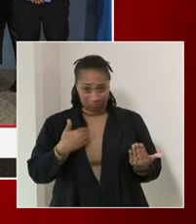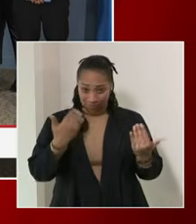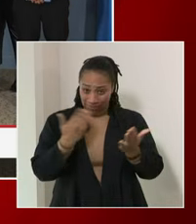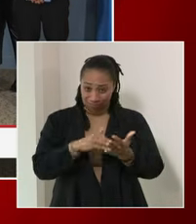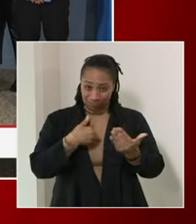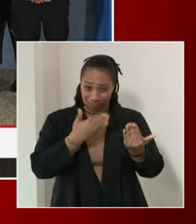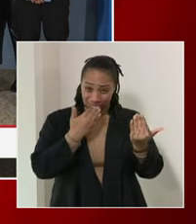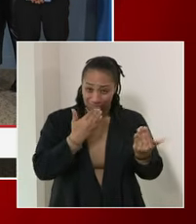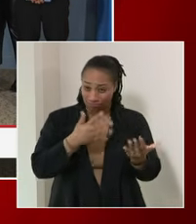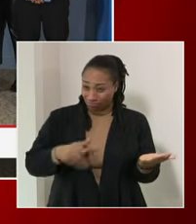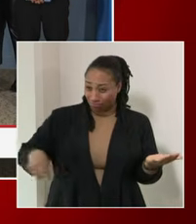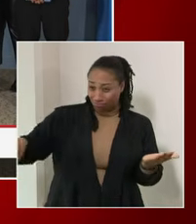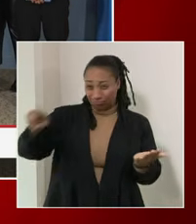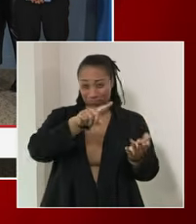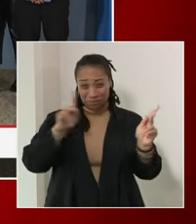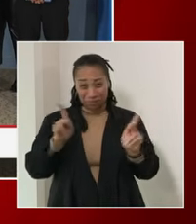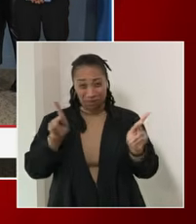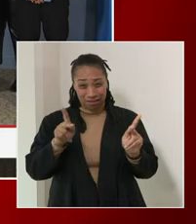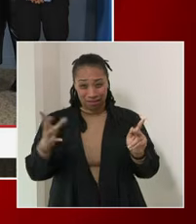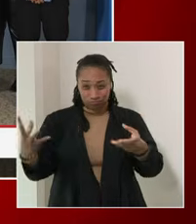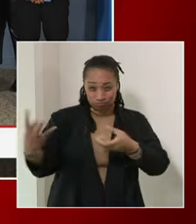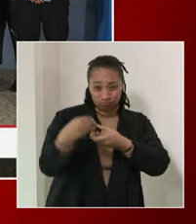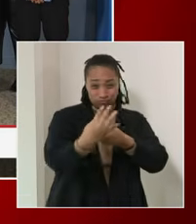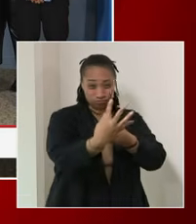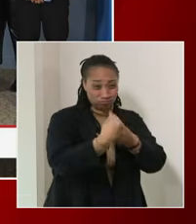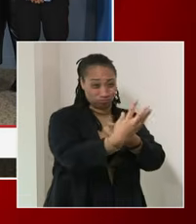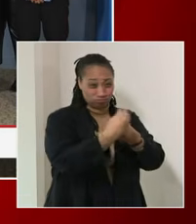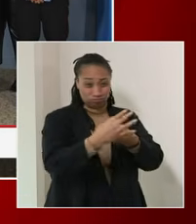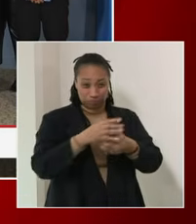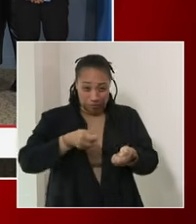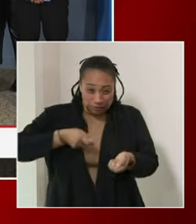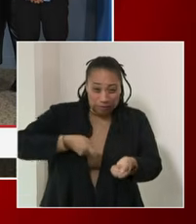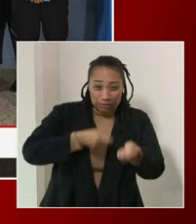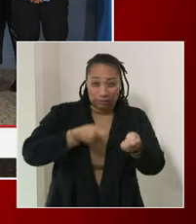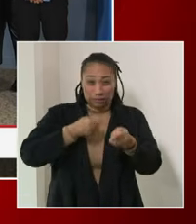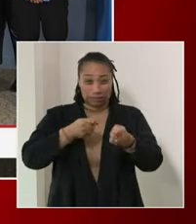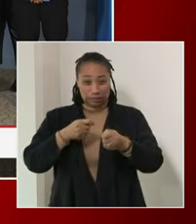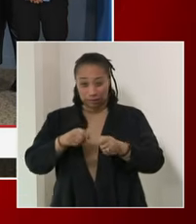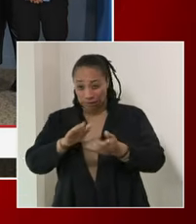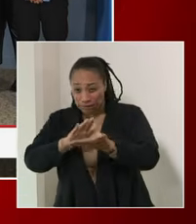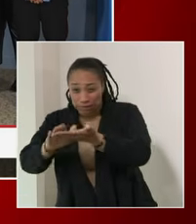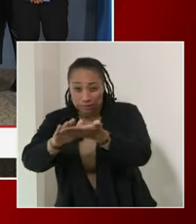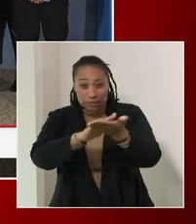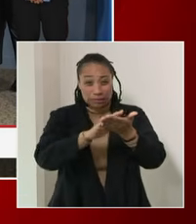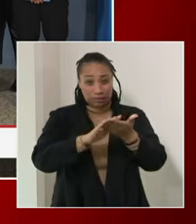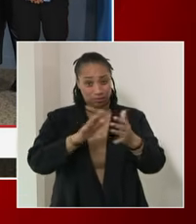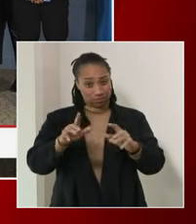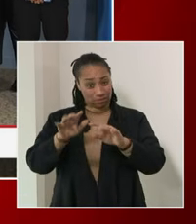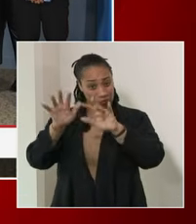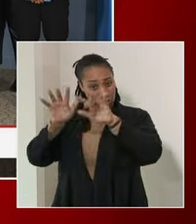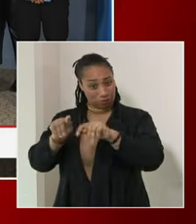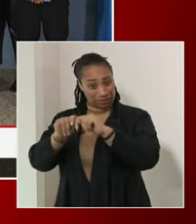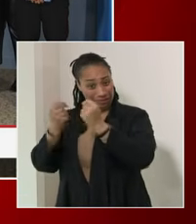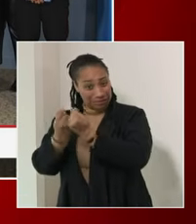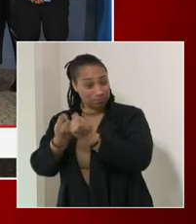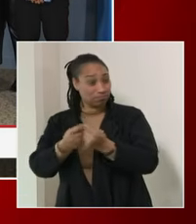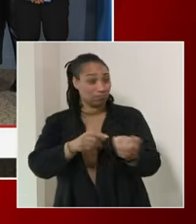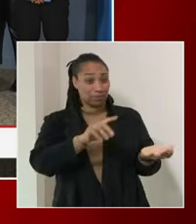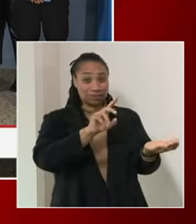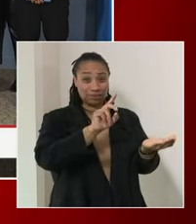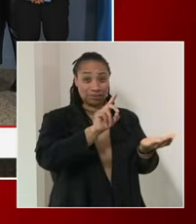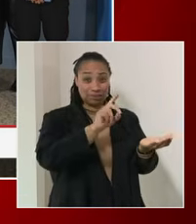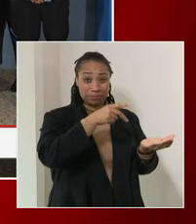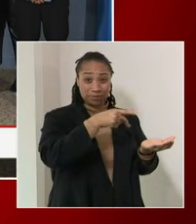our snow team. That includes DC DPW, DOT, and DGS, and